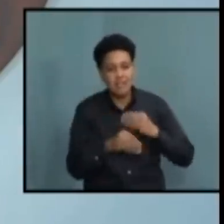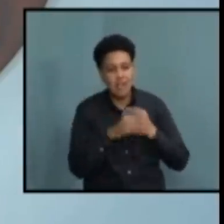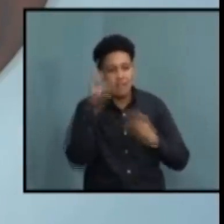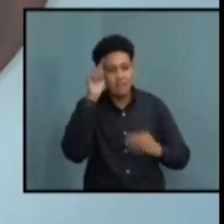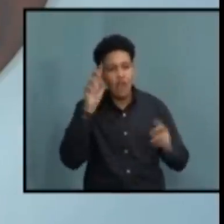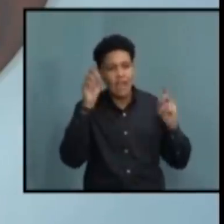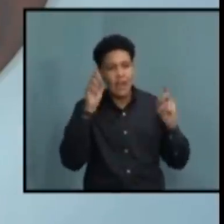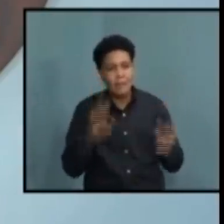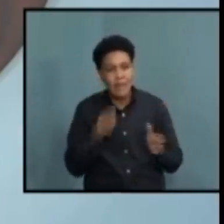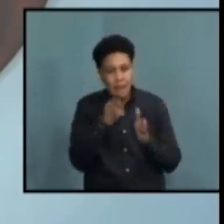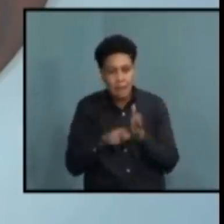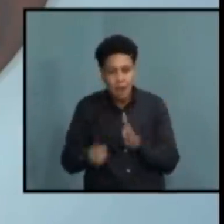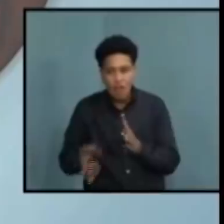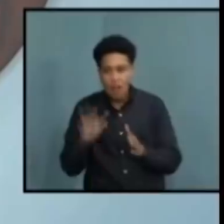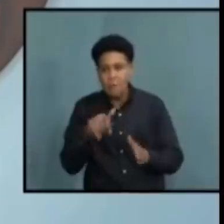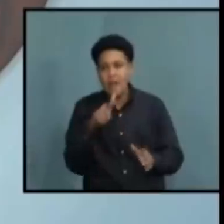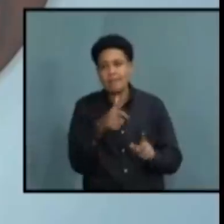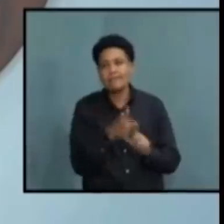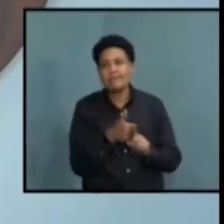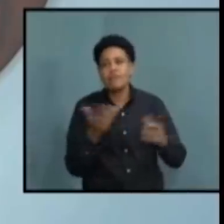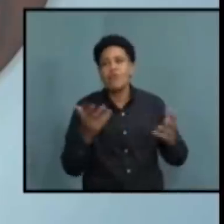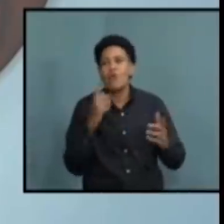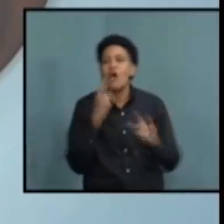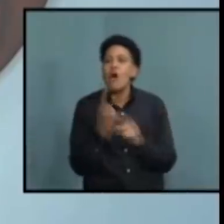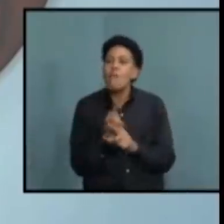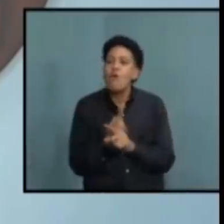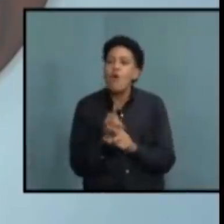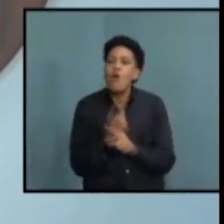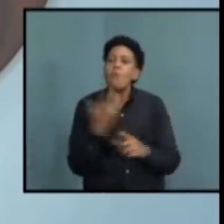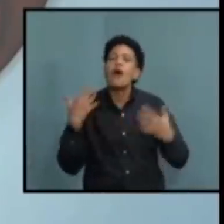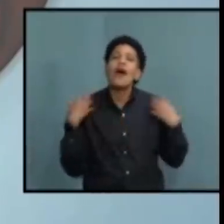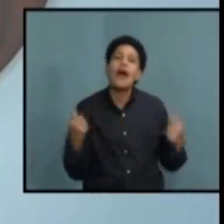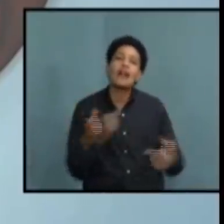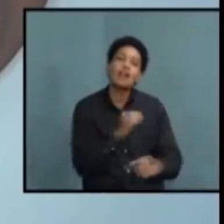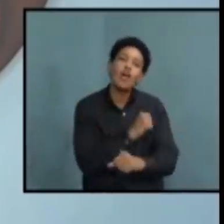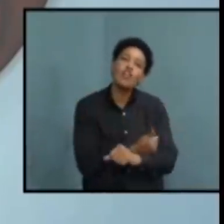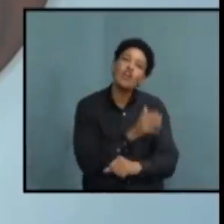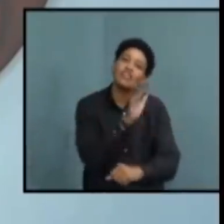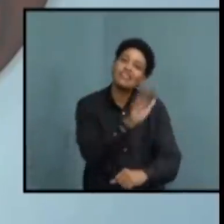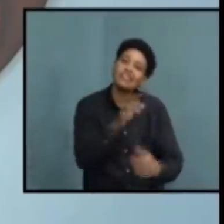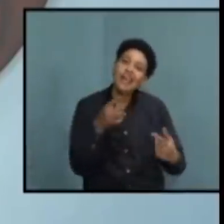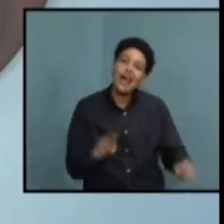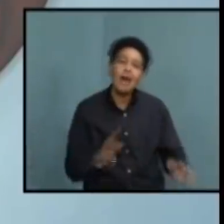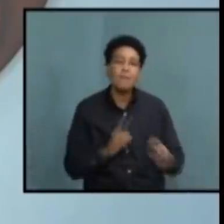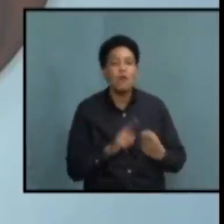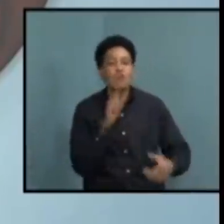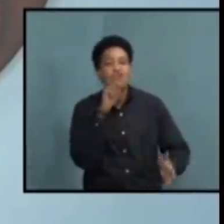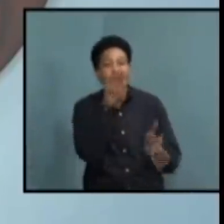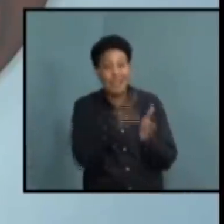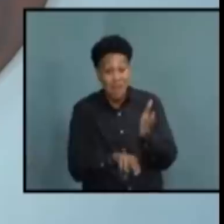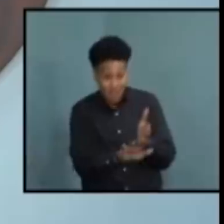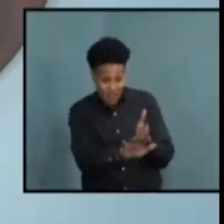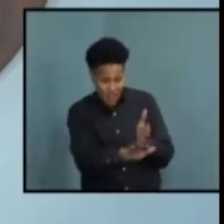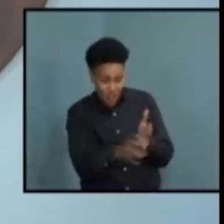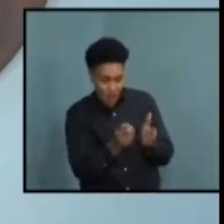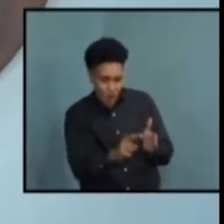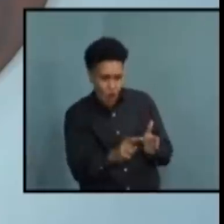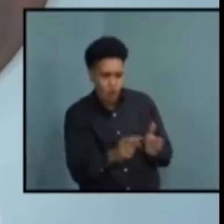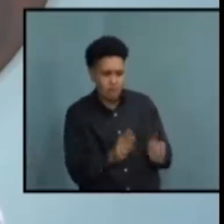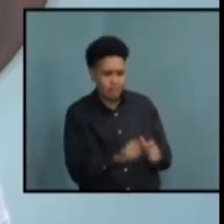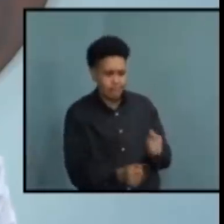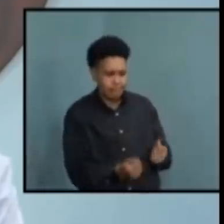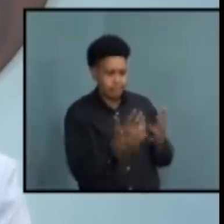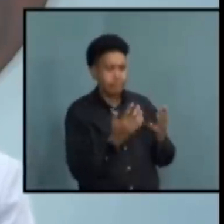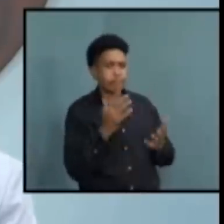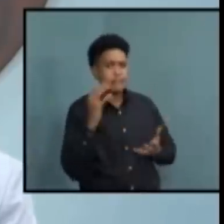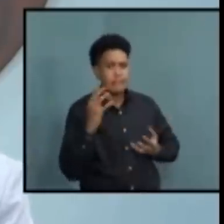for immediate burial by the appropriate health authorities. and the burial or cremation